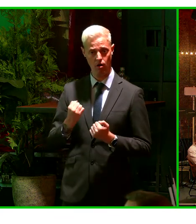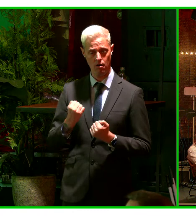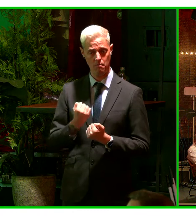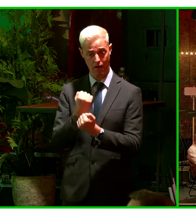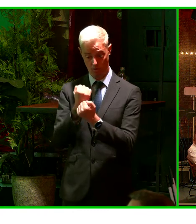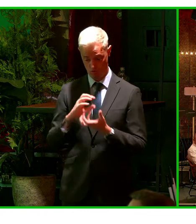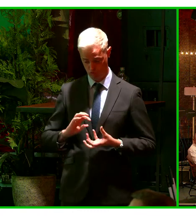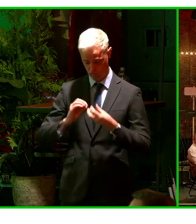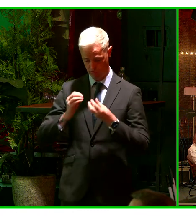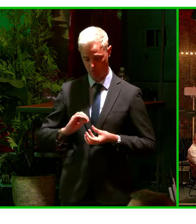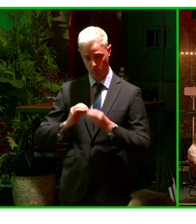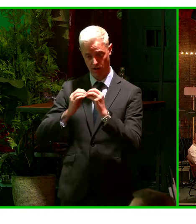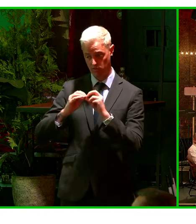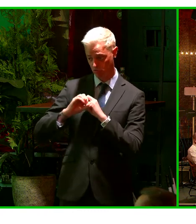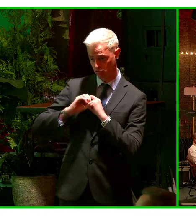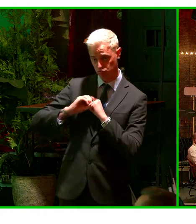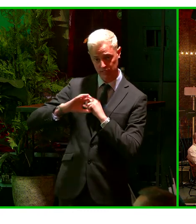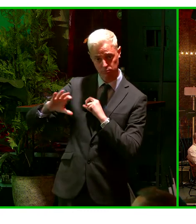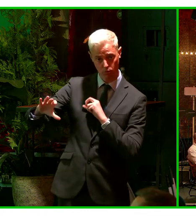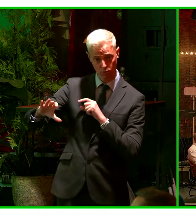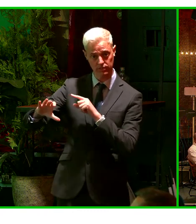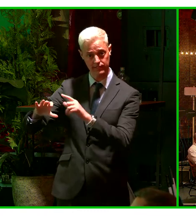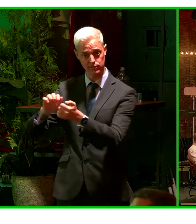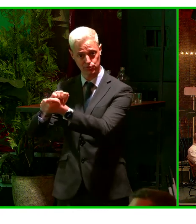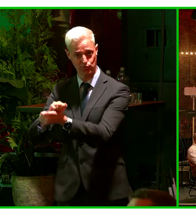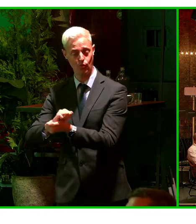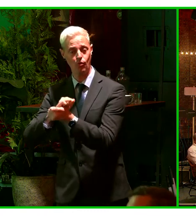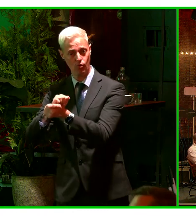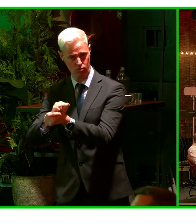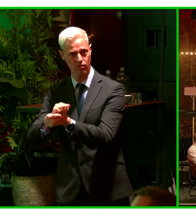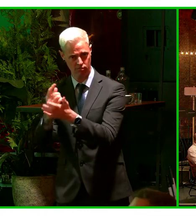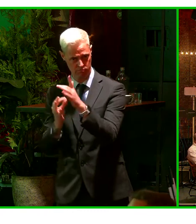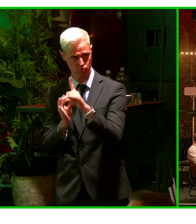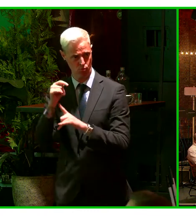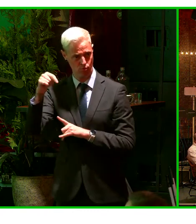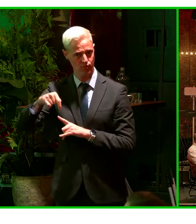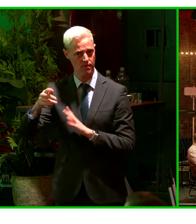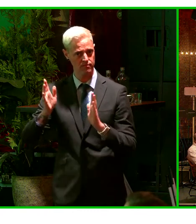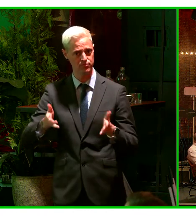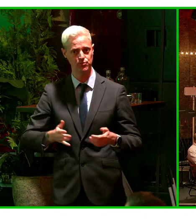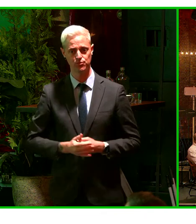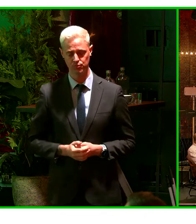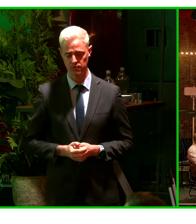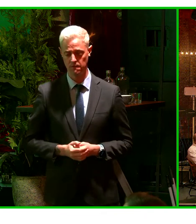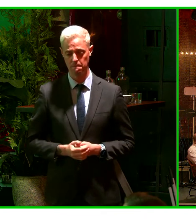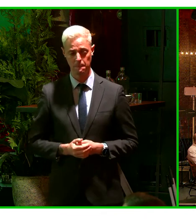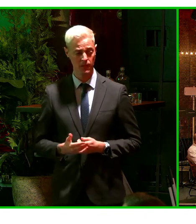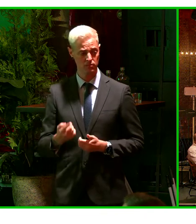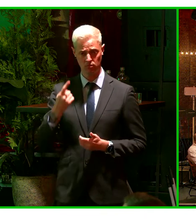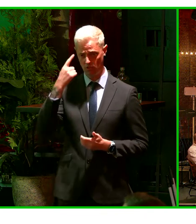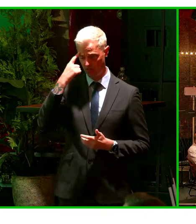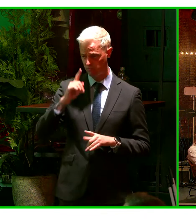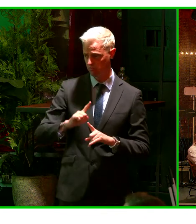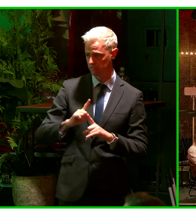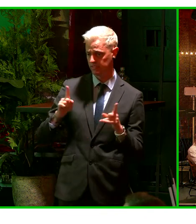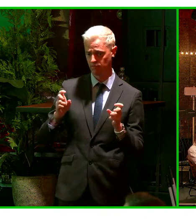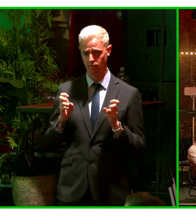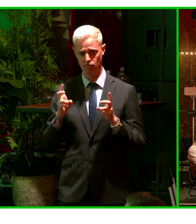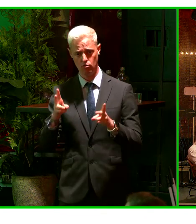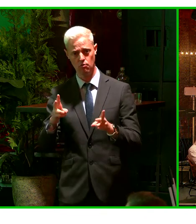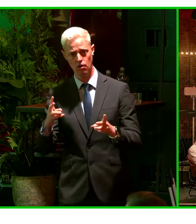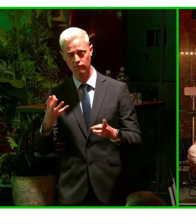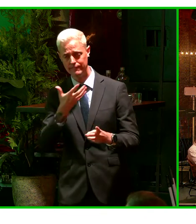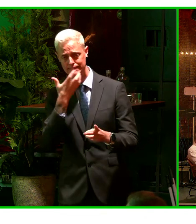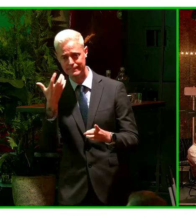and store our energy going forward. As we look to transition to different forms of heating and